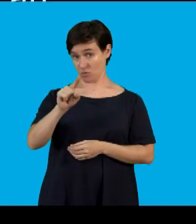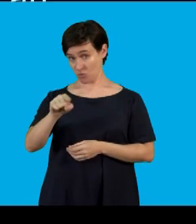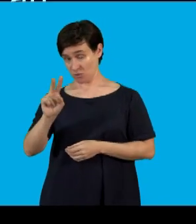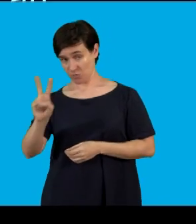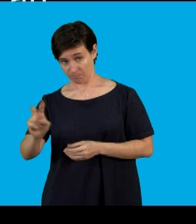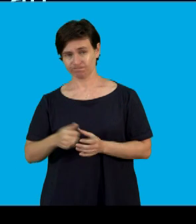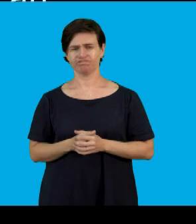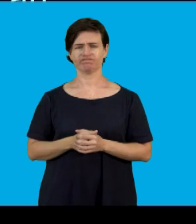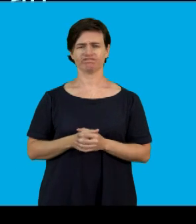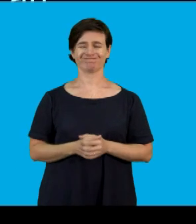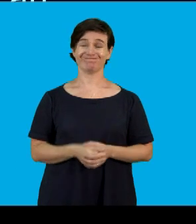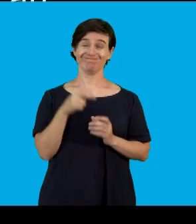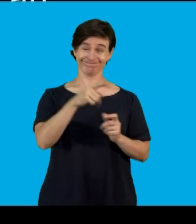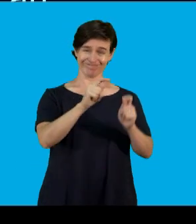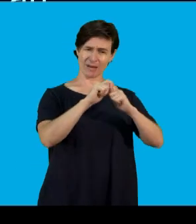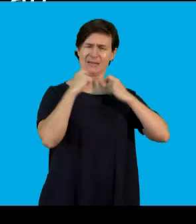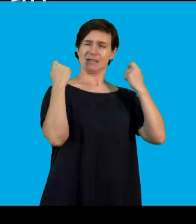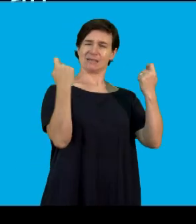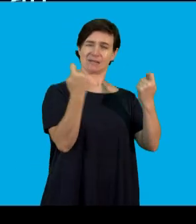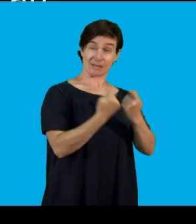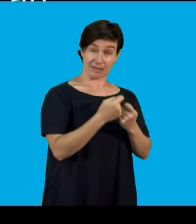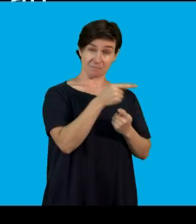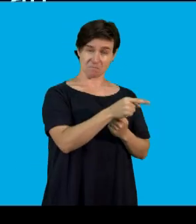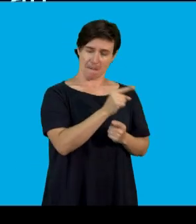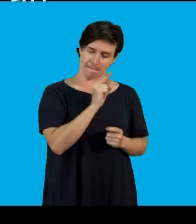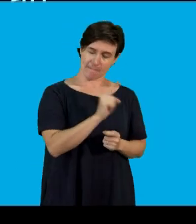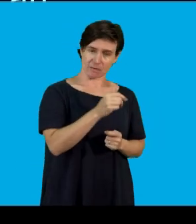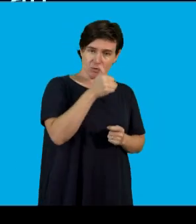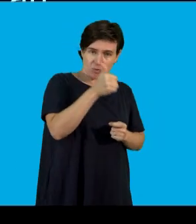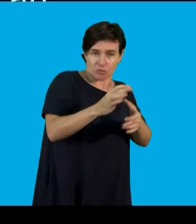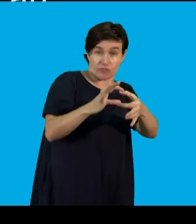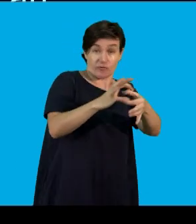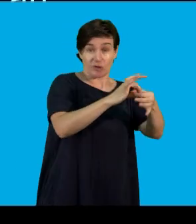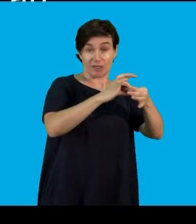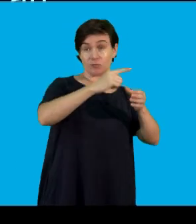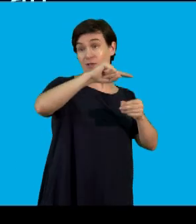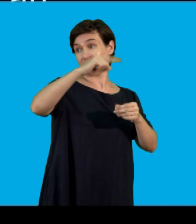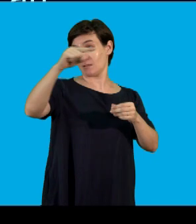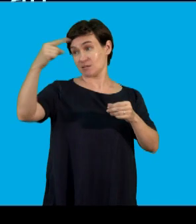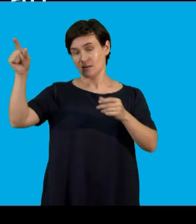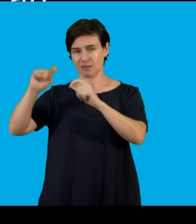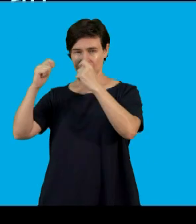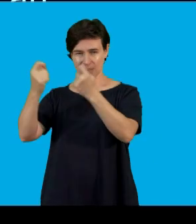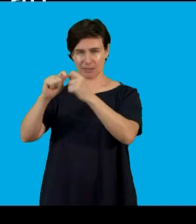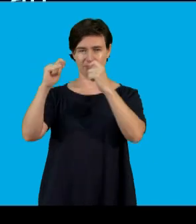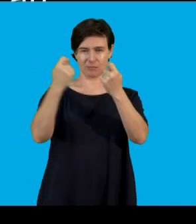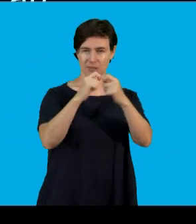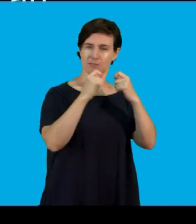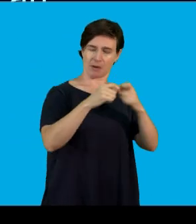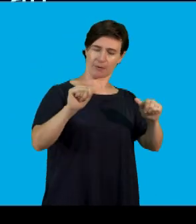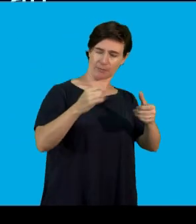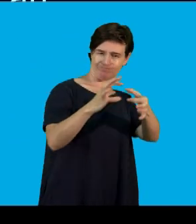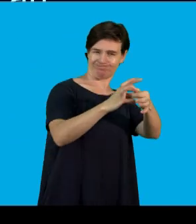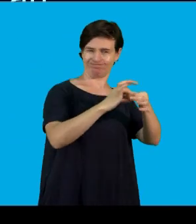3.1.2. It says teams should have good relations with other teams in an organization.